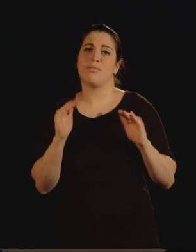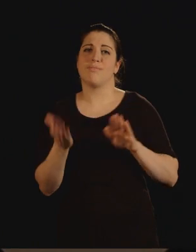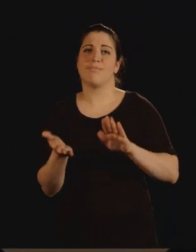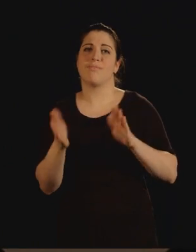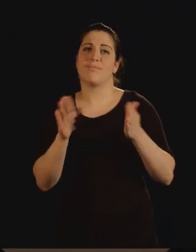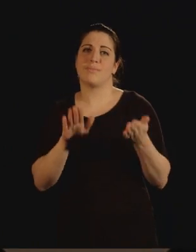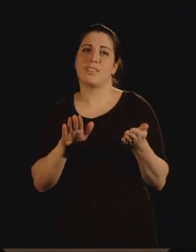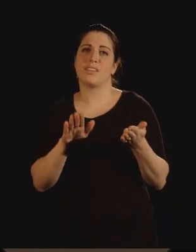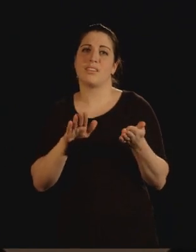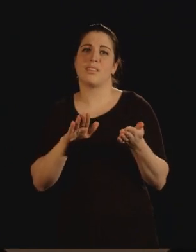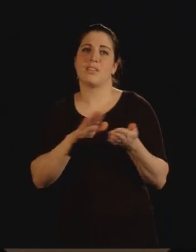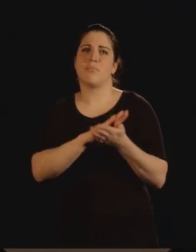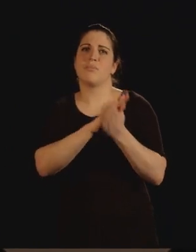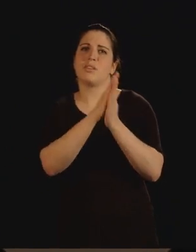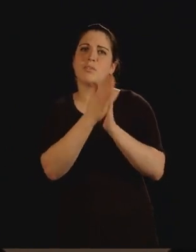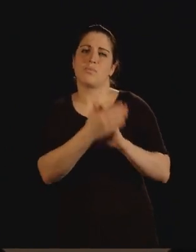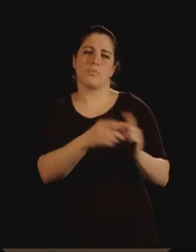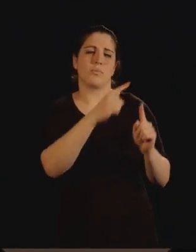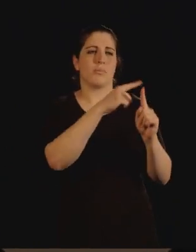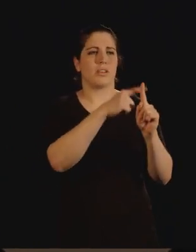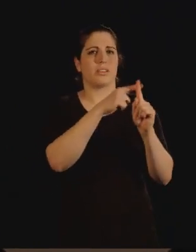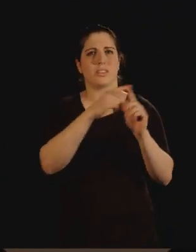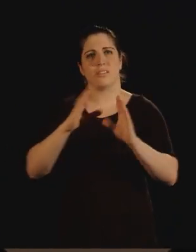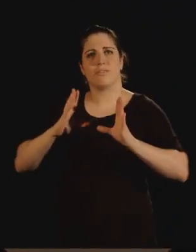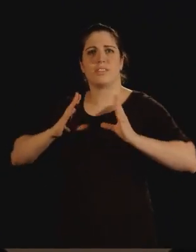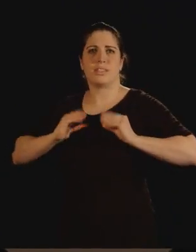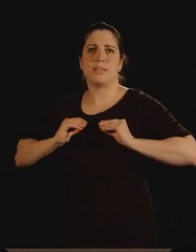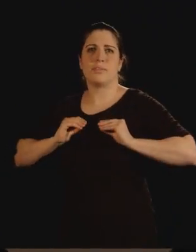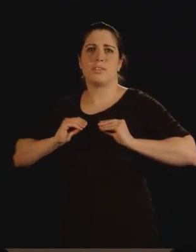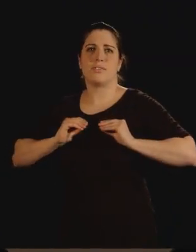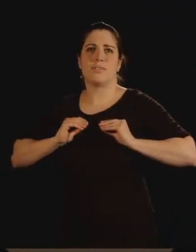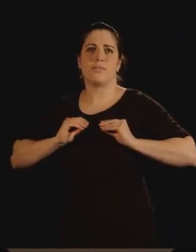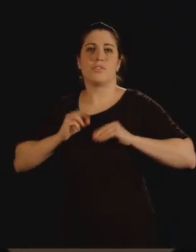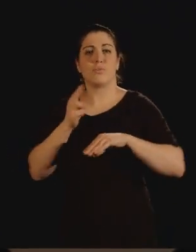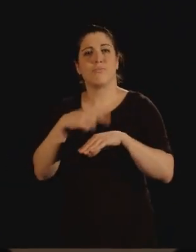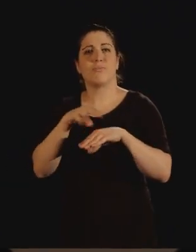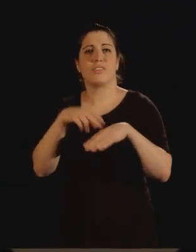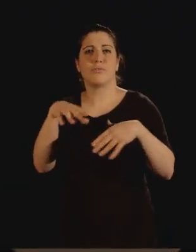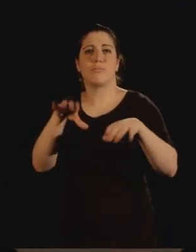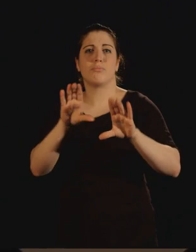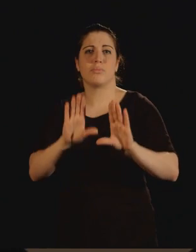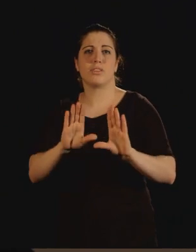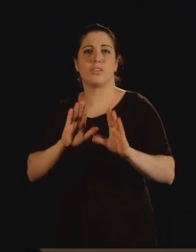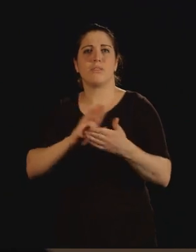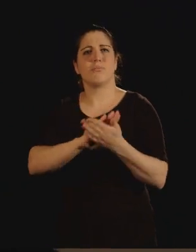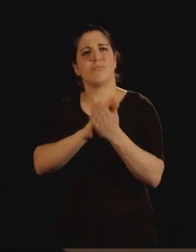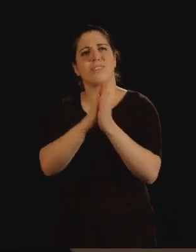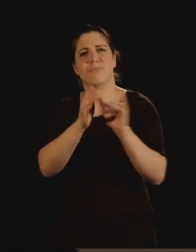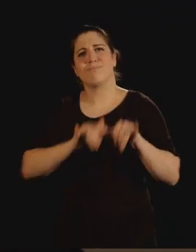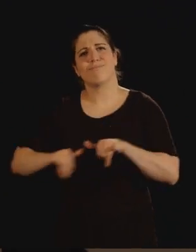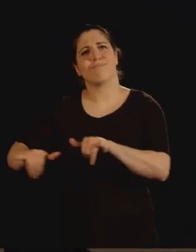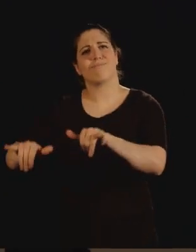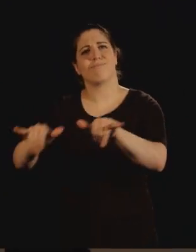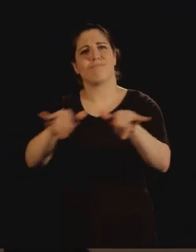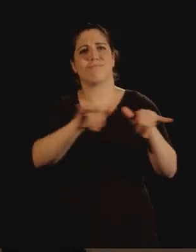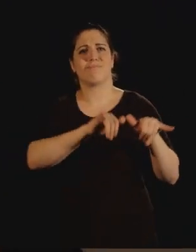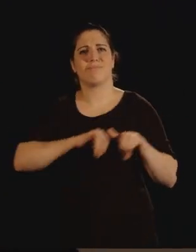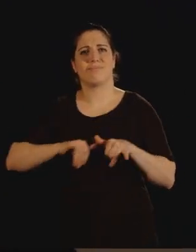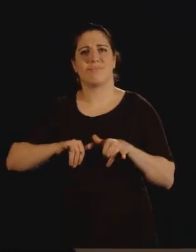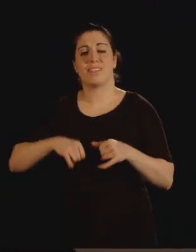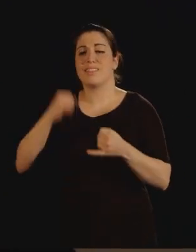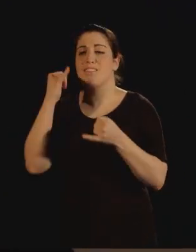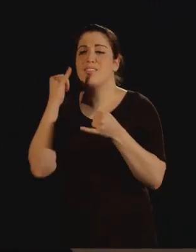rebrand the narrative around death, one day going green will be considered the standard, and our